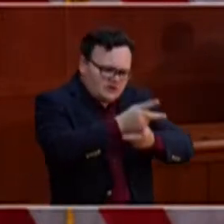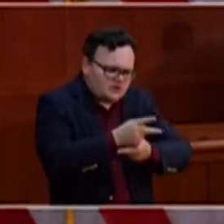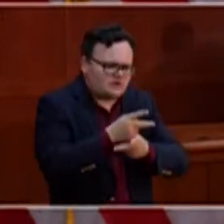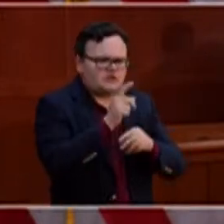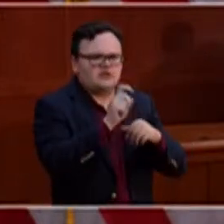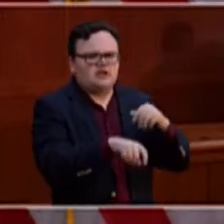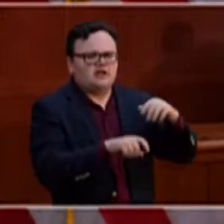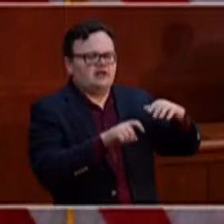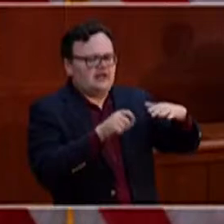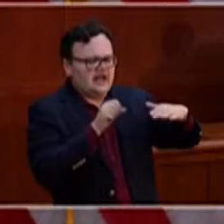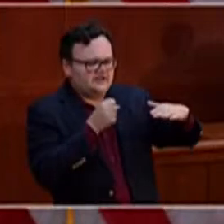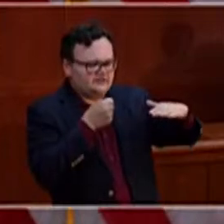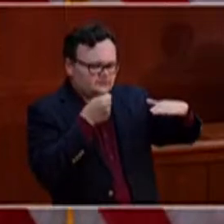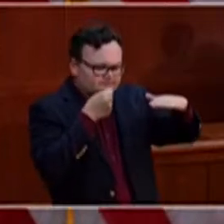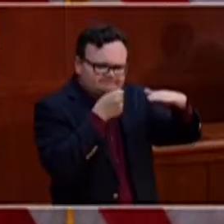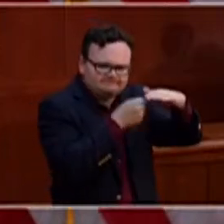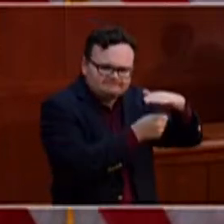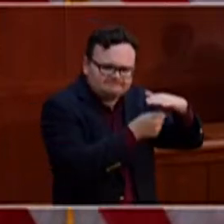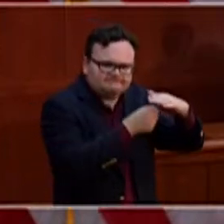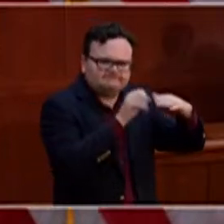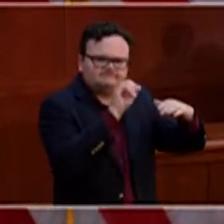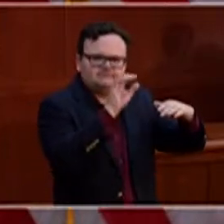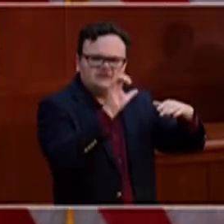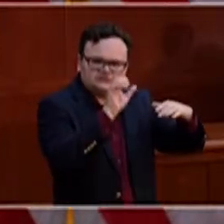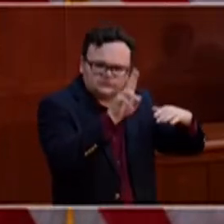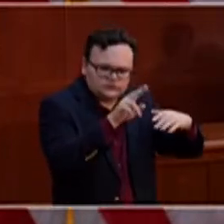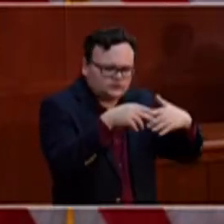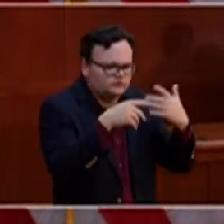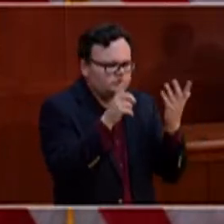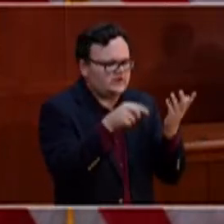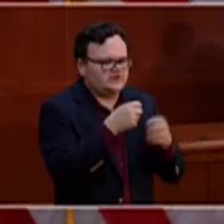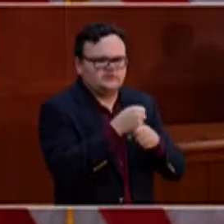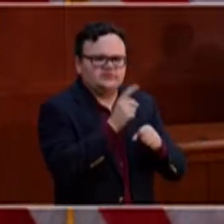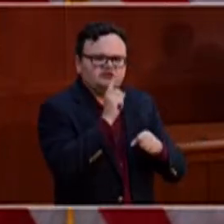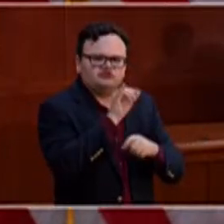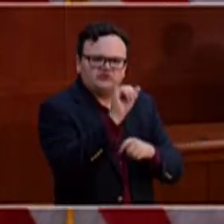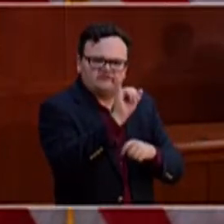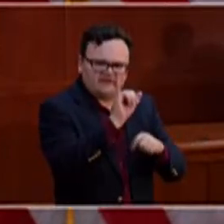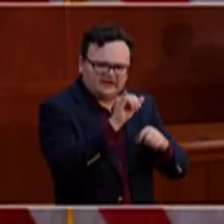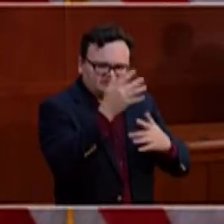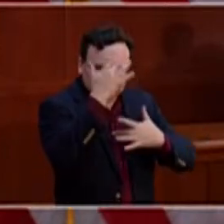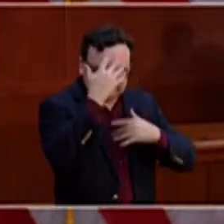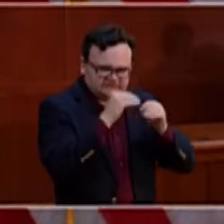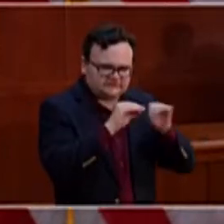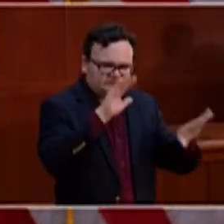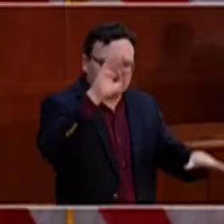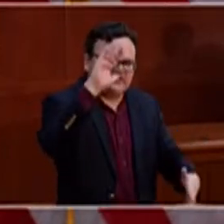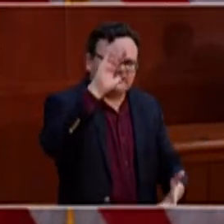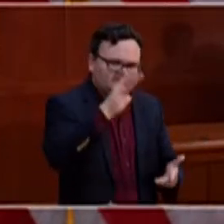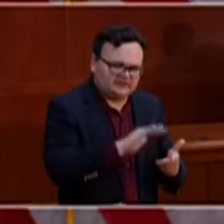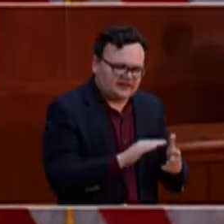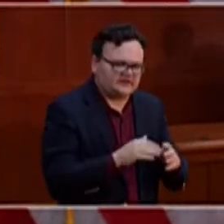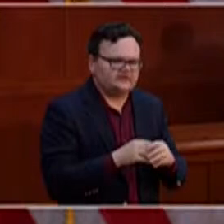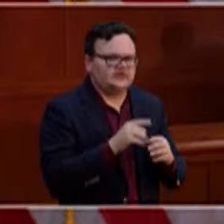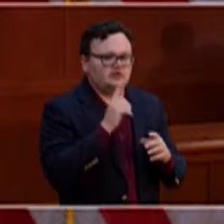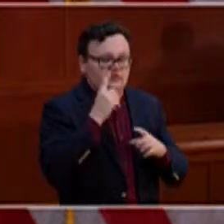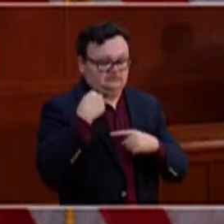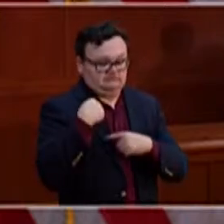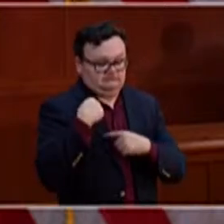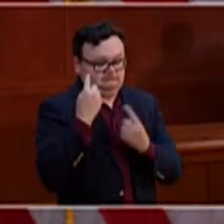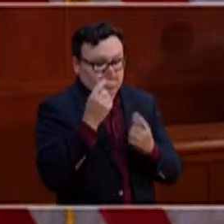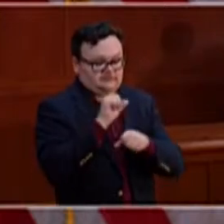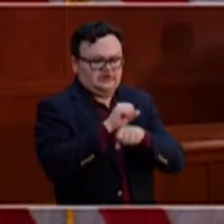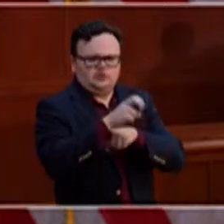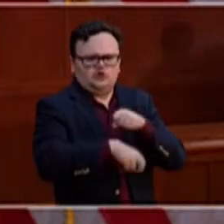to worry about infections, do all these other things that they've been doing. And so it's been a lot of really, really hard work from an awful